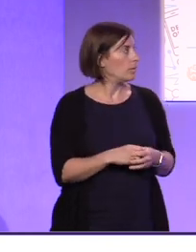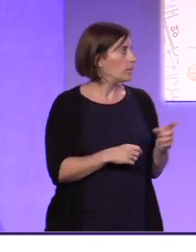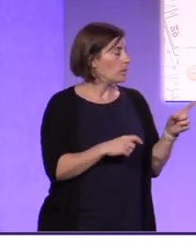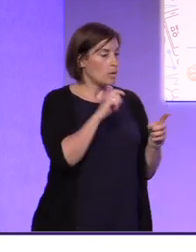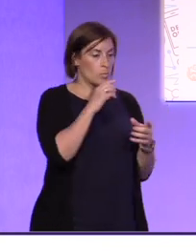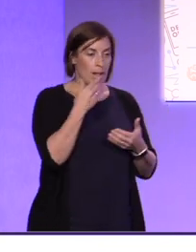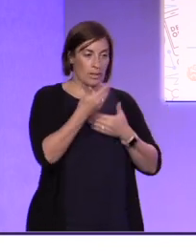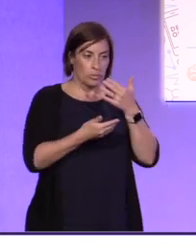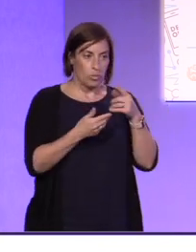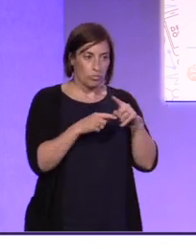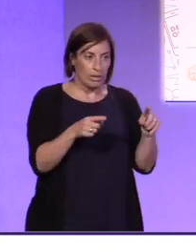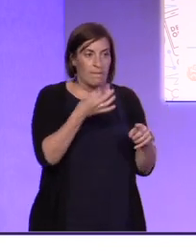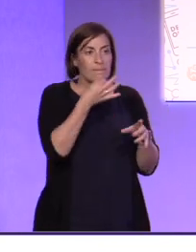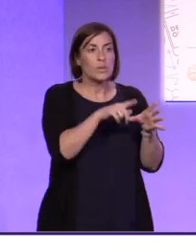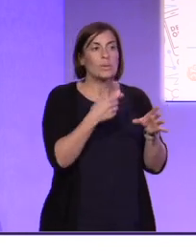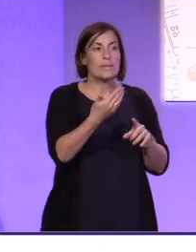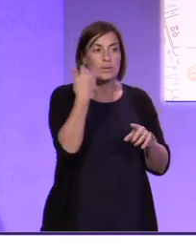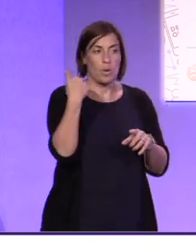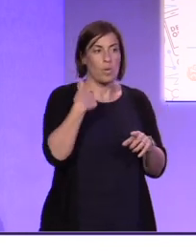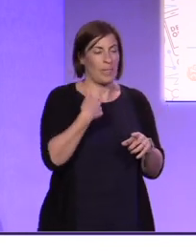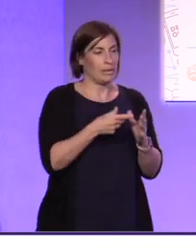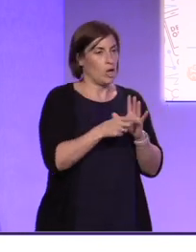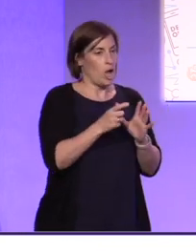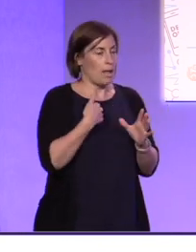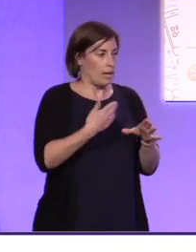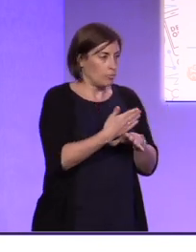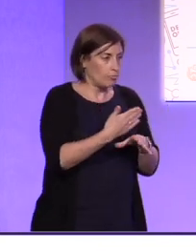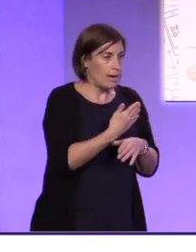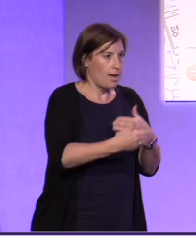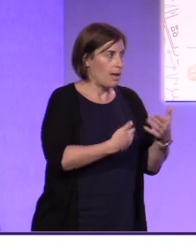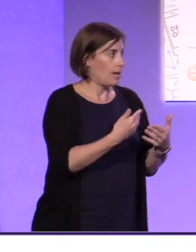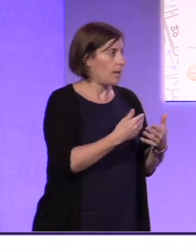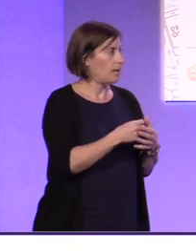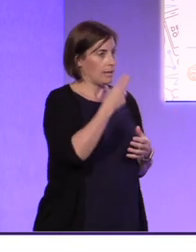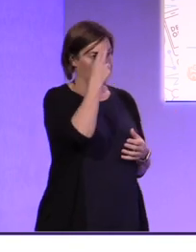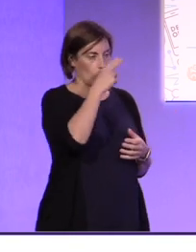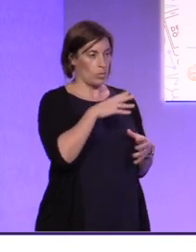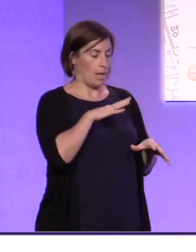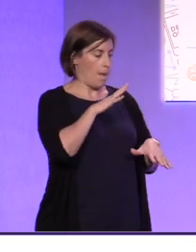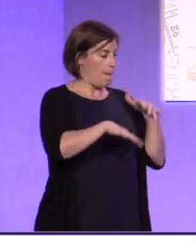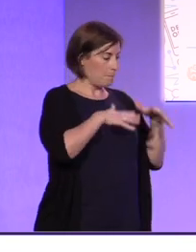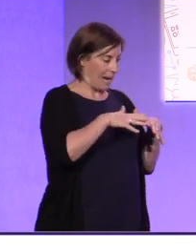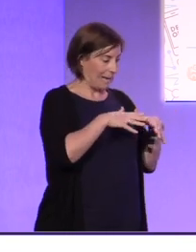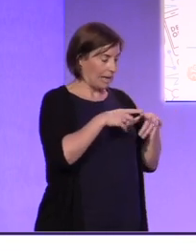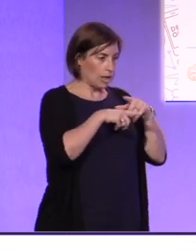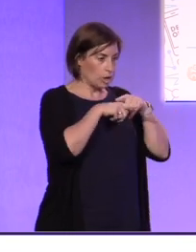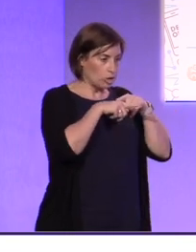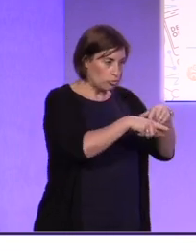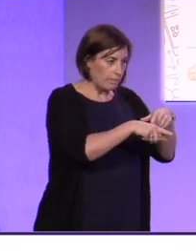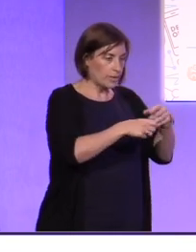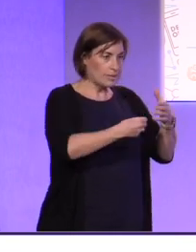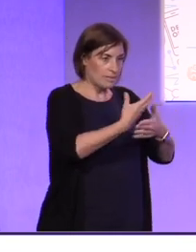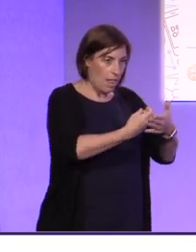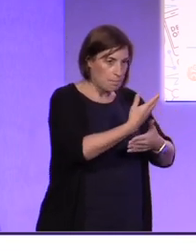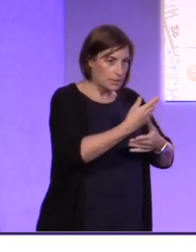a few years ago, very early in my career. It's called Panic-Driven Development.